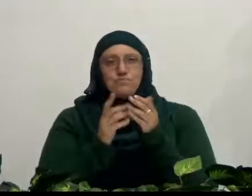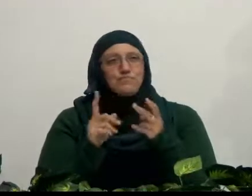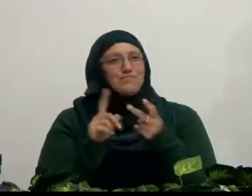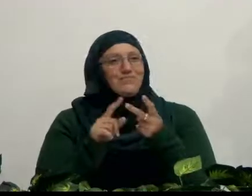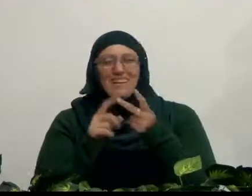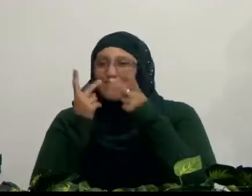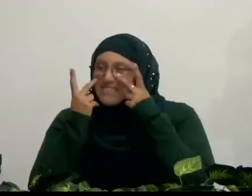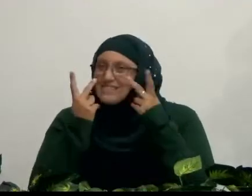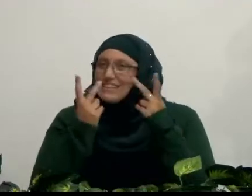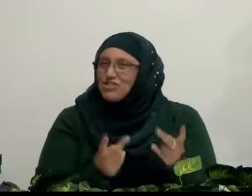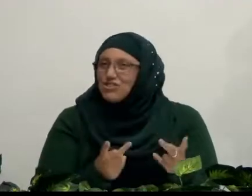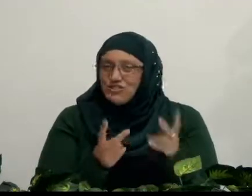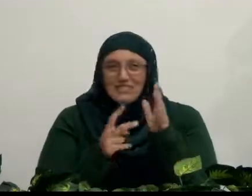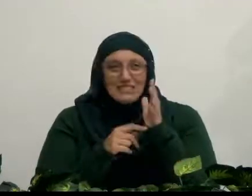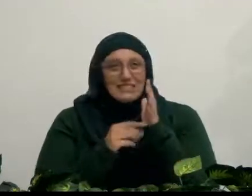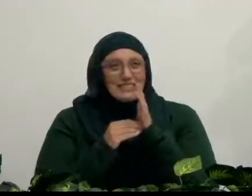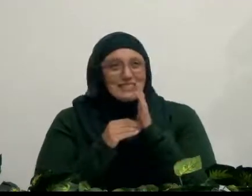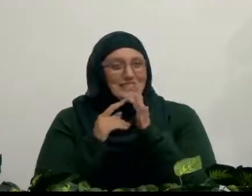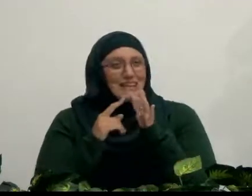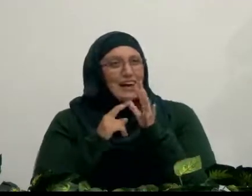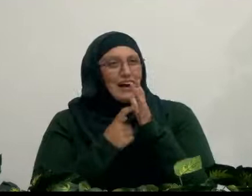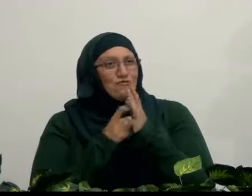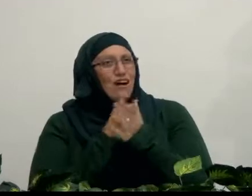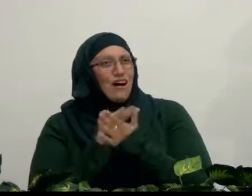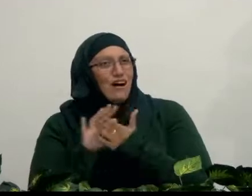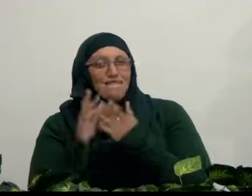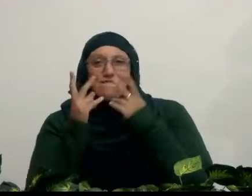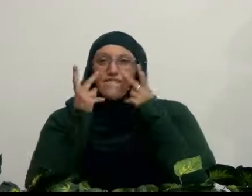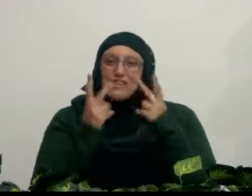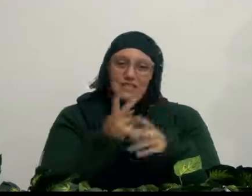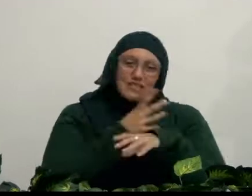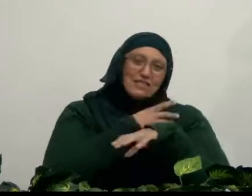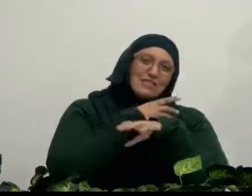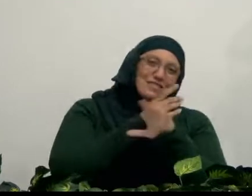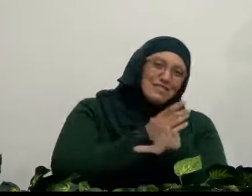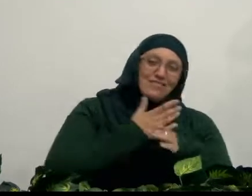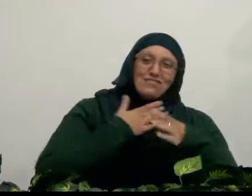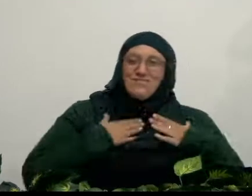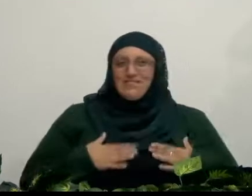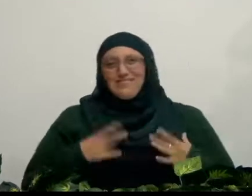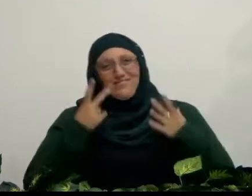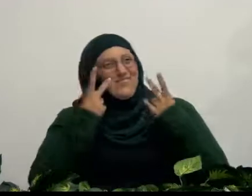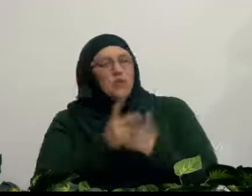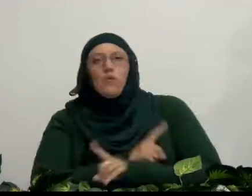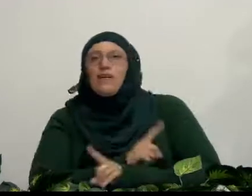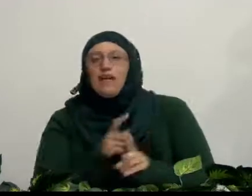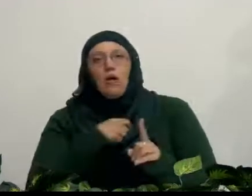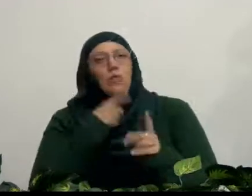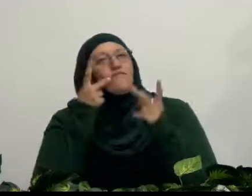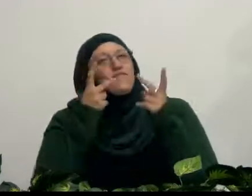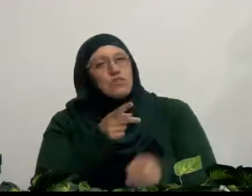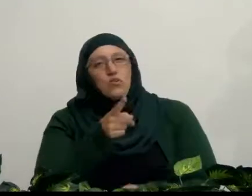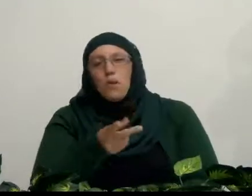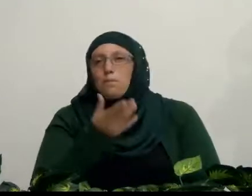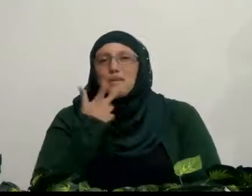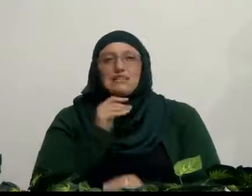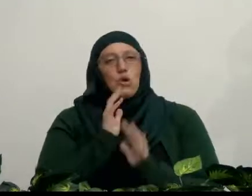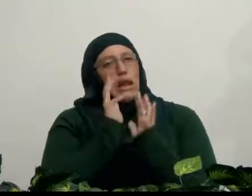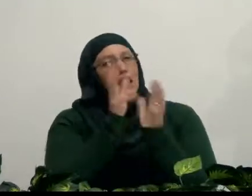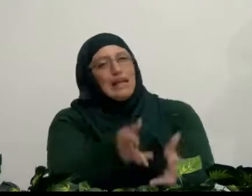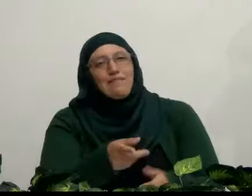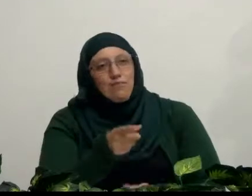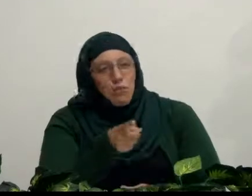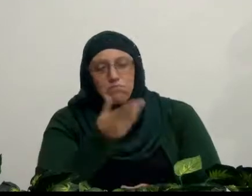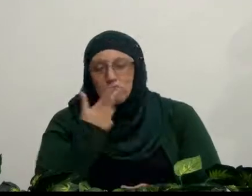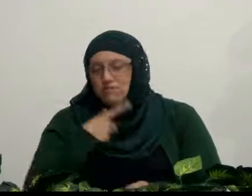ziyara, as much as possible. Virtually, really, depending on circumstances. Don't abandon me. Don't cut your